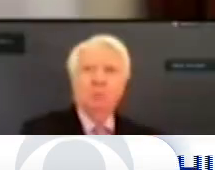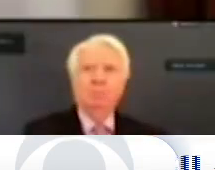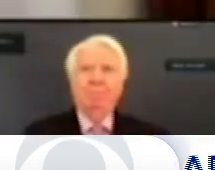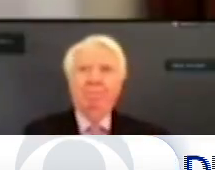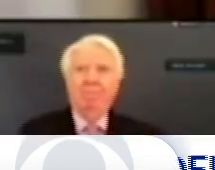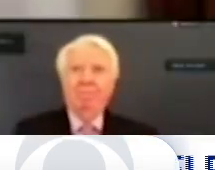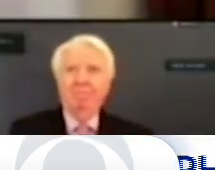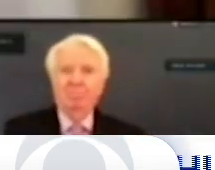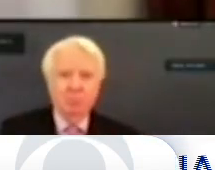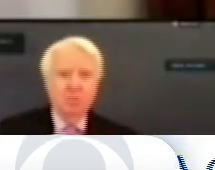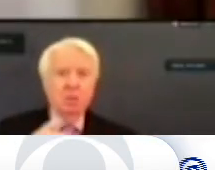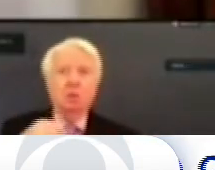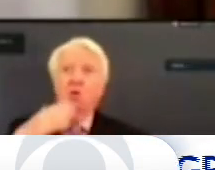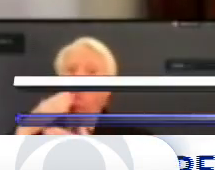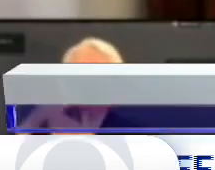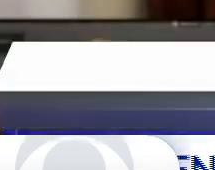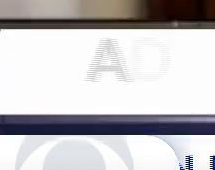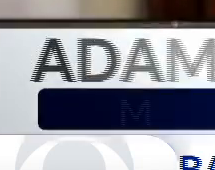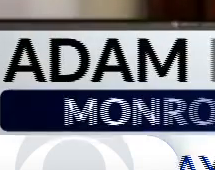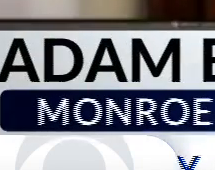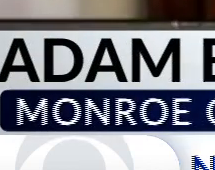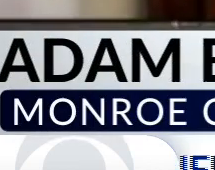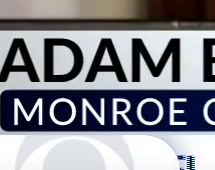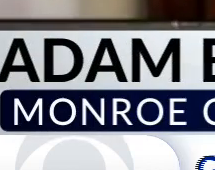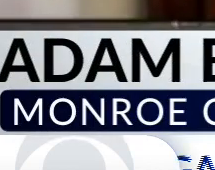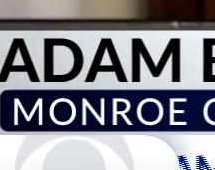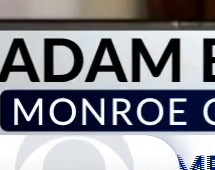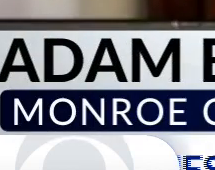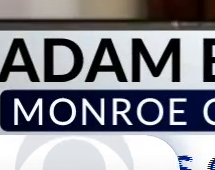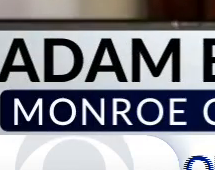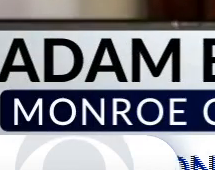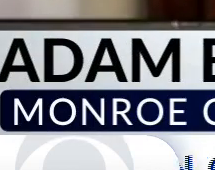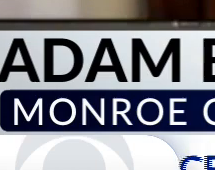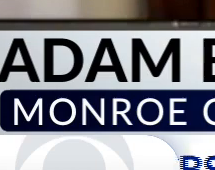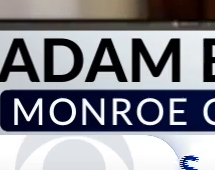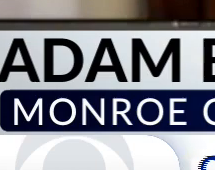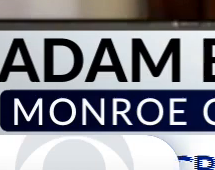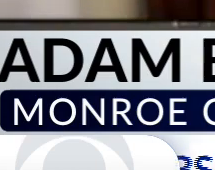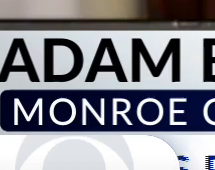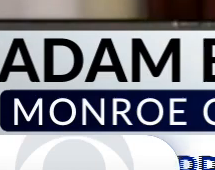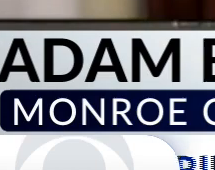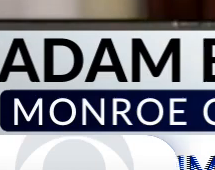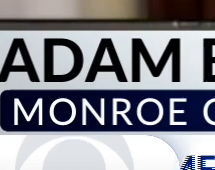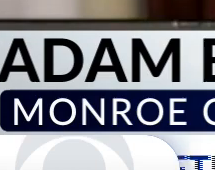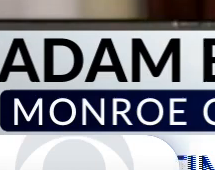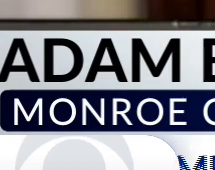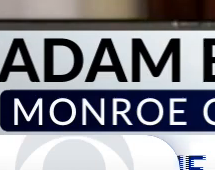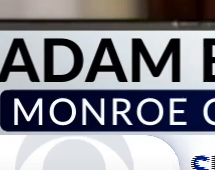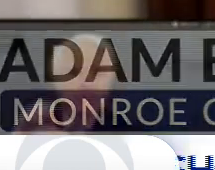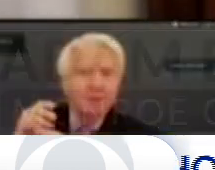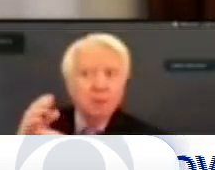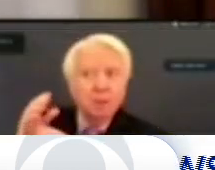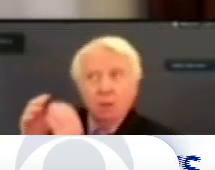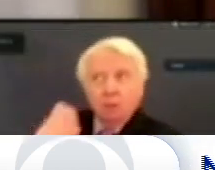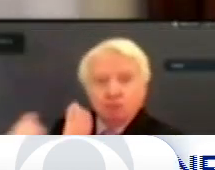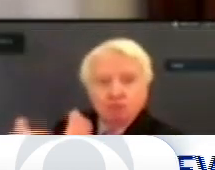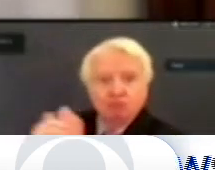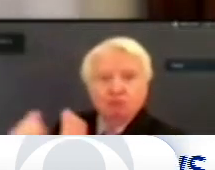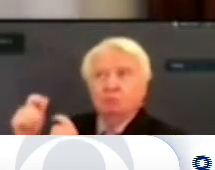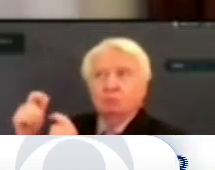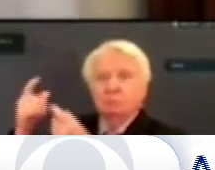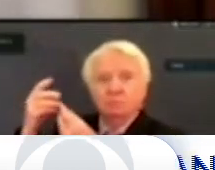The schools really have been safe, and we're working with numbers and we're working in facts, and I'm glad to see this development. Also, the fact that